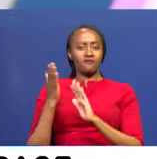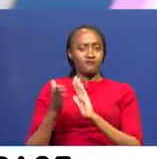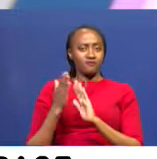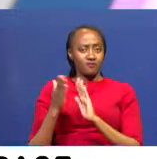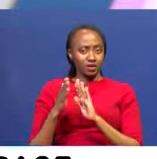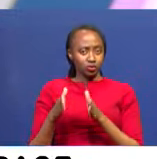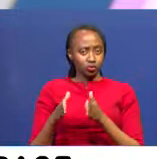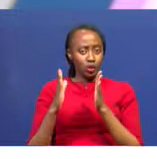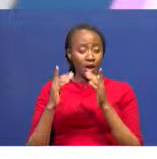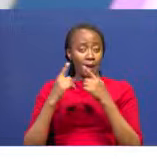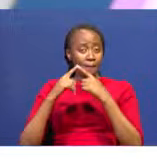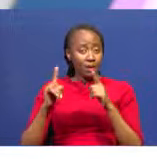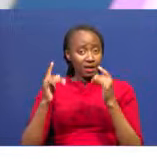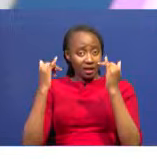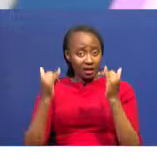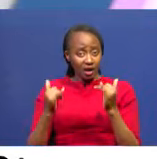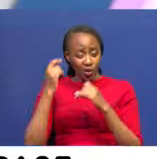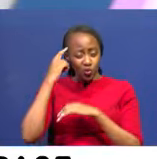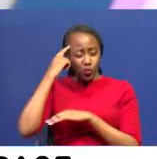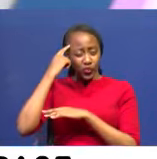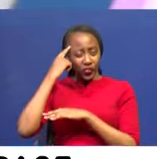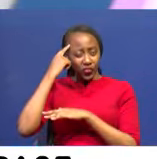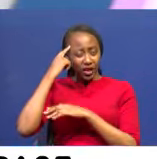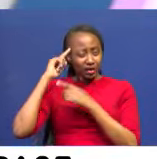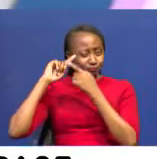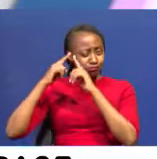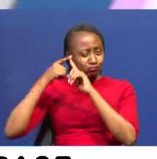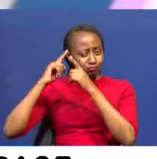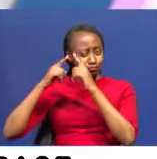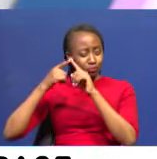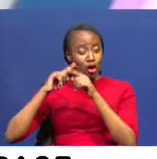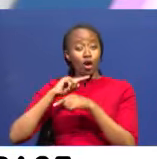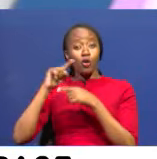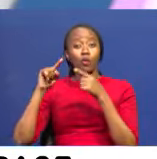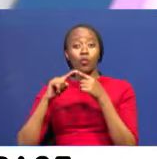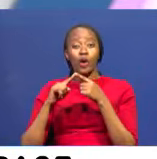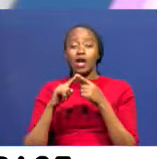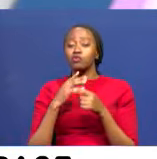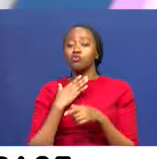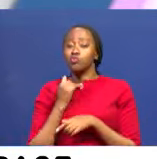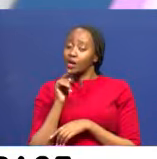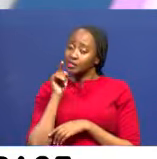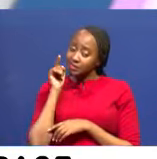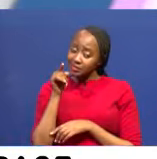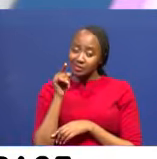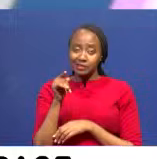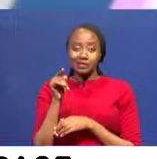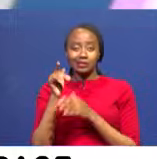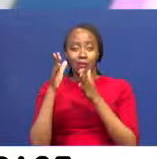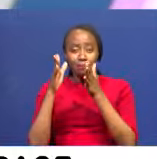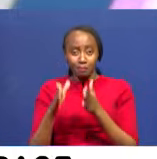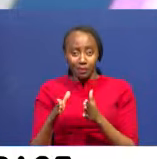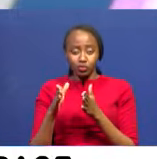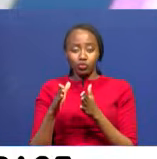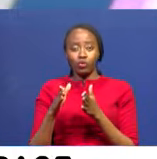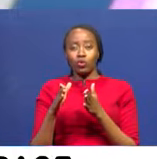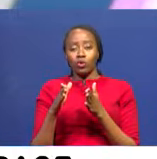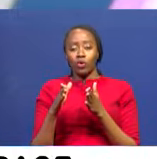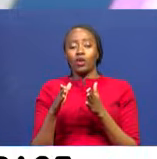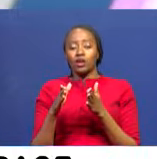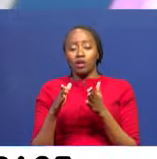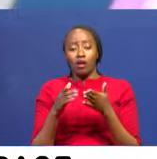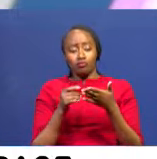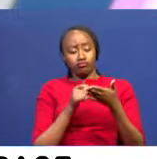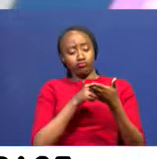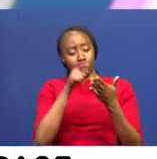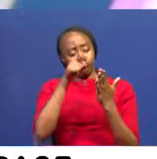So there's a lot of thinking that goes behind the scenes in terms of making sure that when we receive a